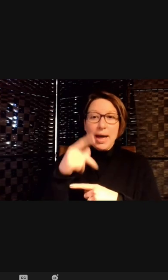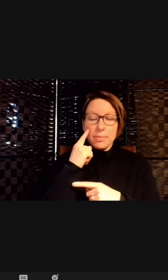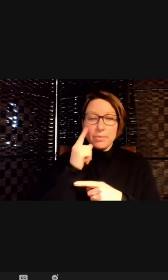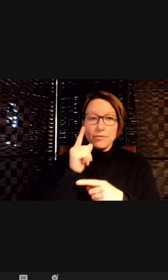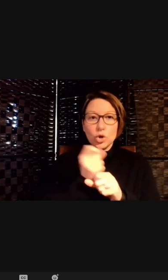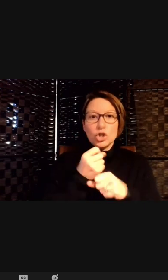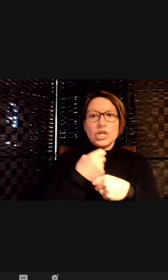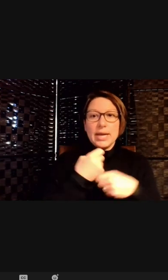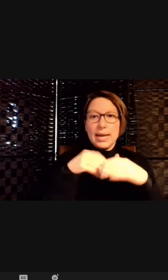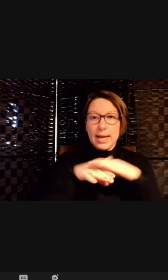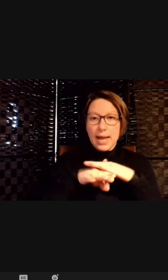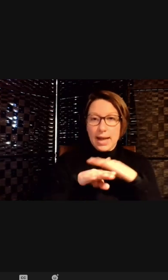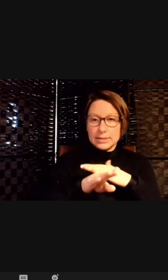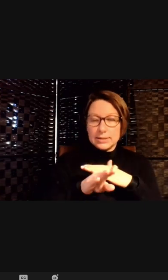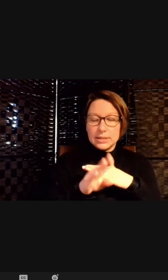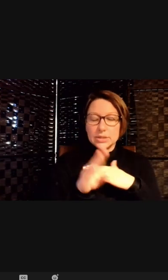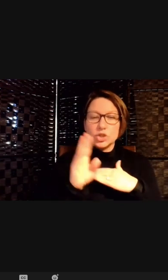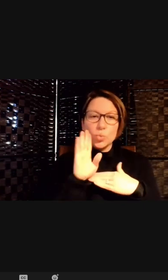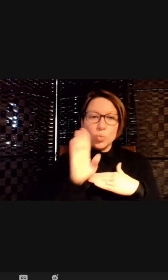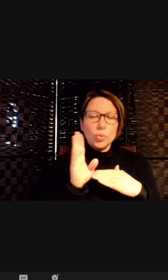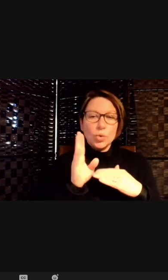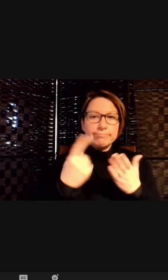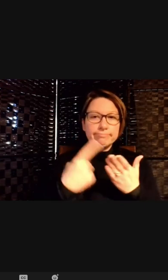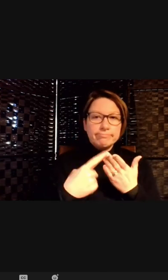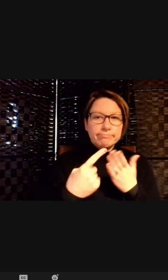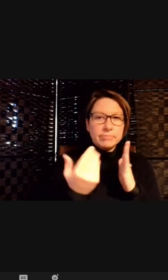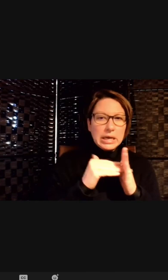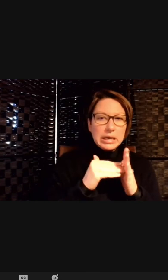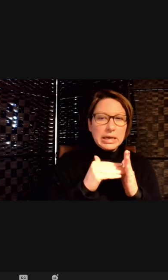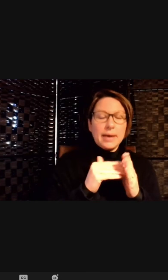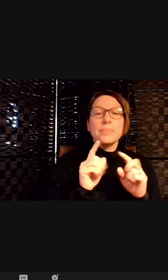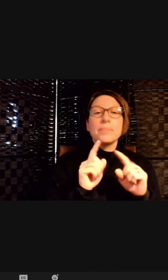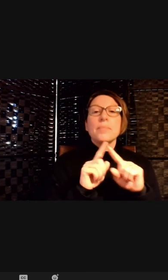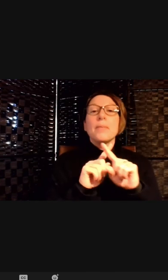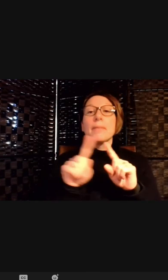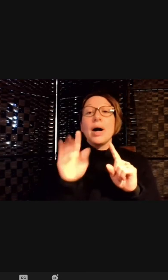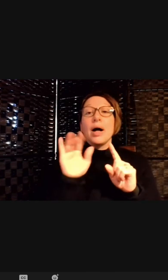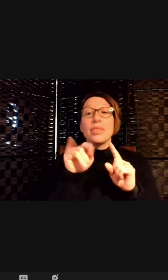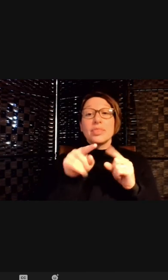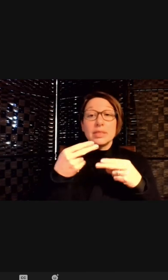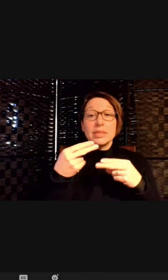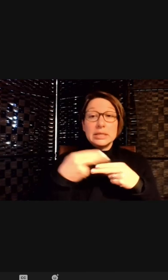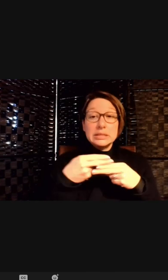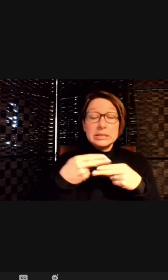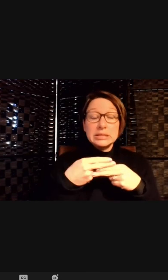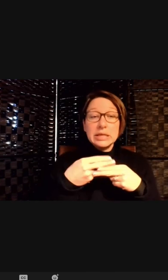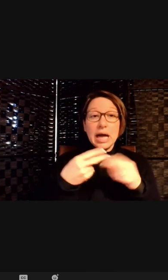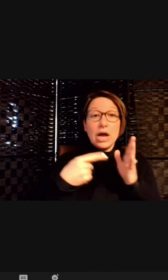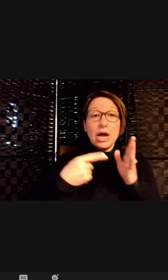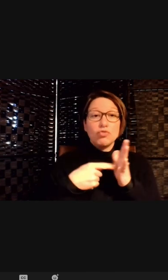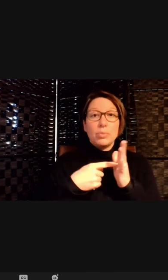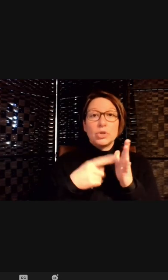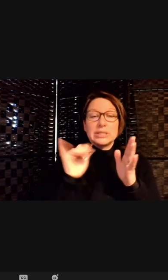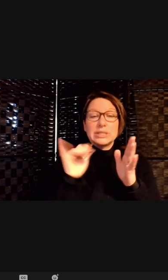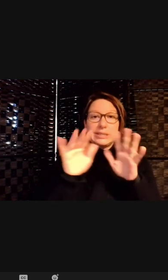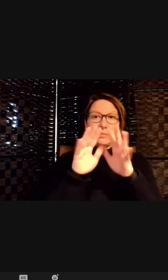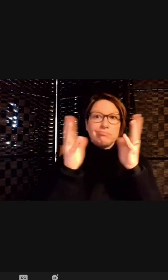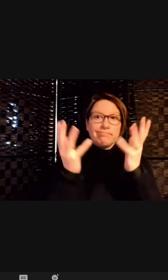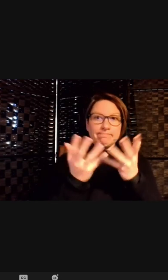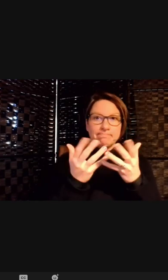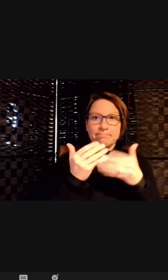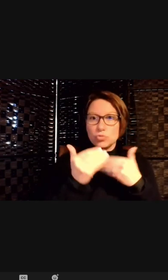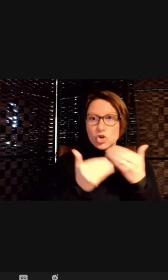creating access. And we're going to revisit this again in a second. But to me, this slide represents, that whole process that we're